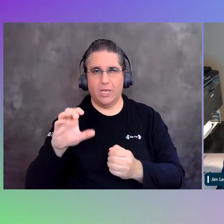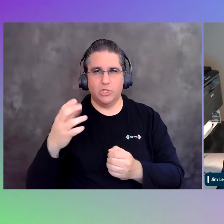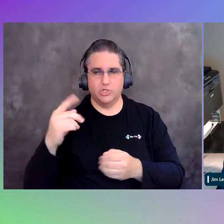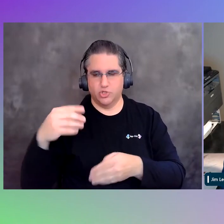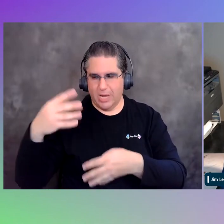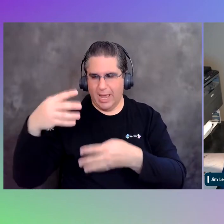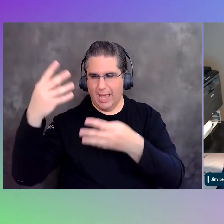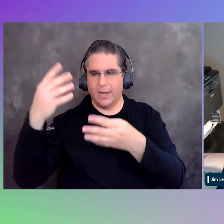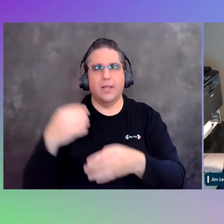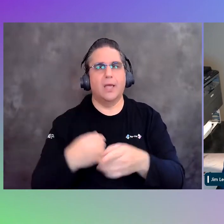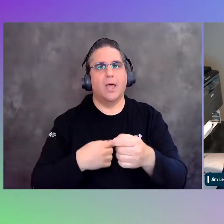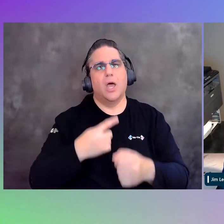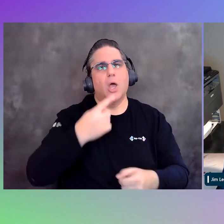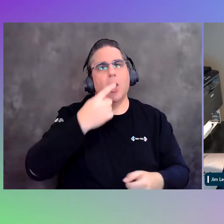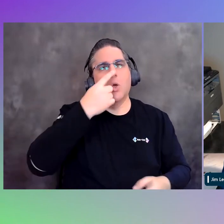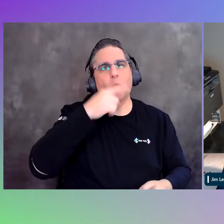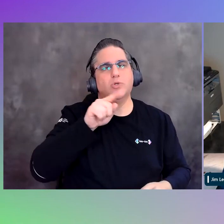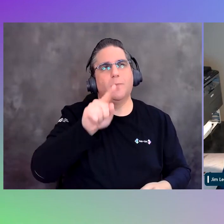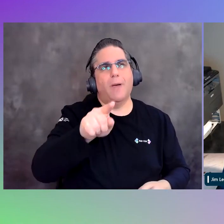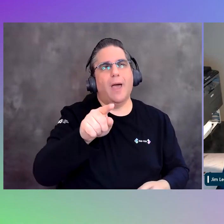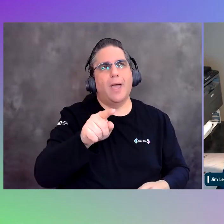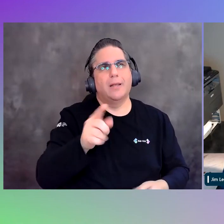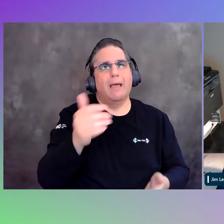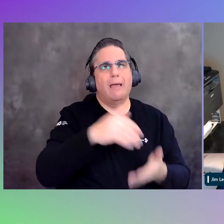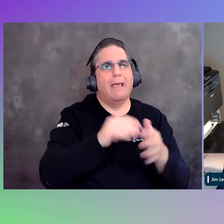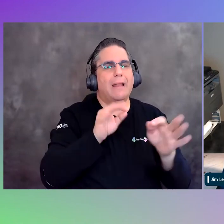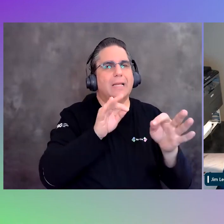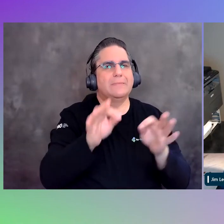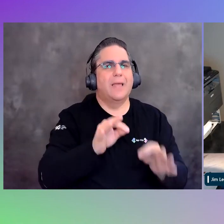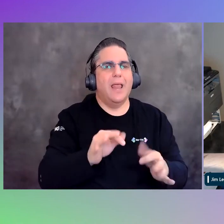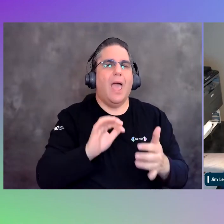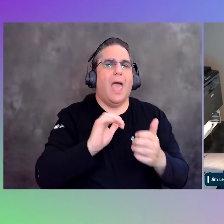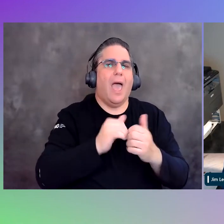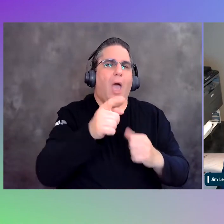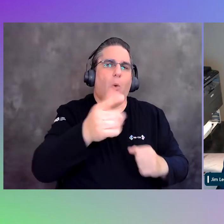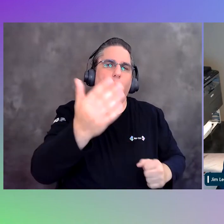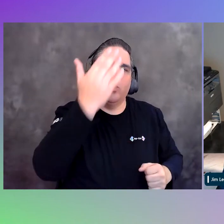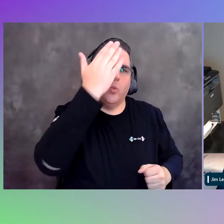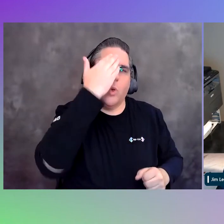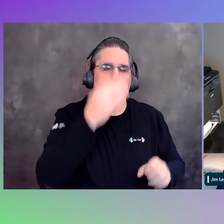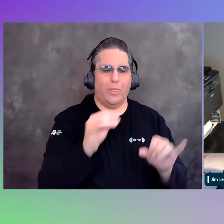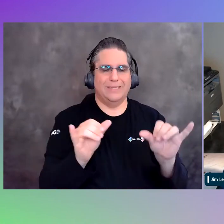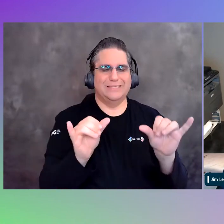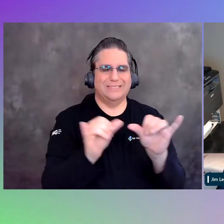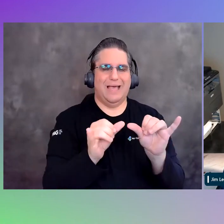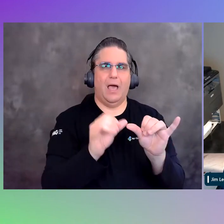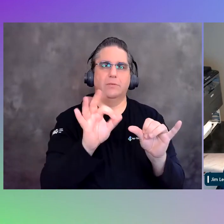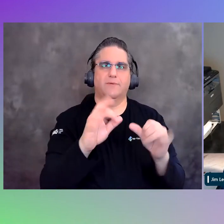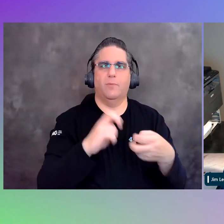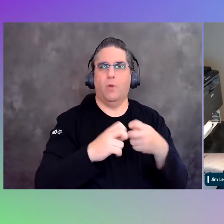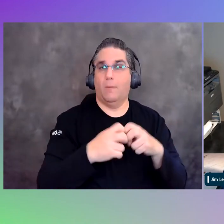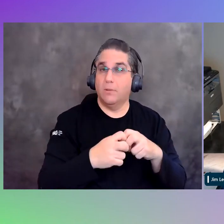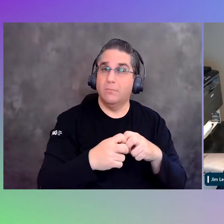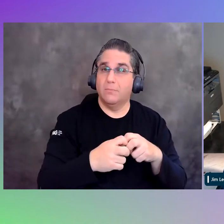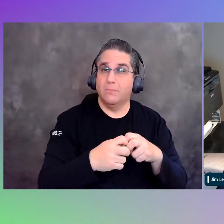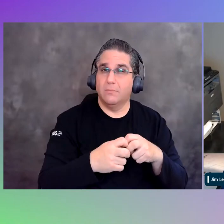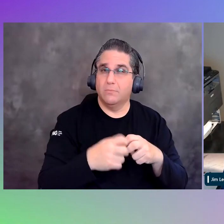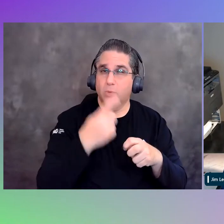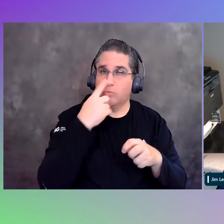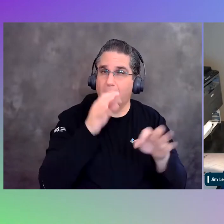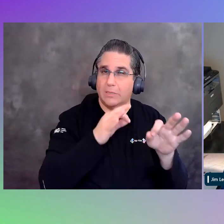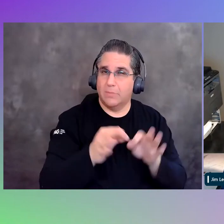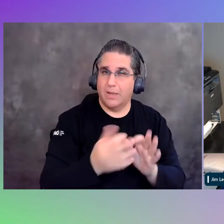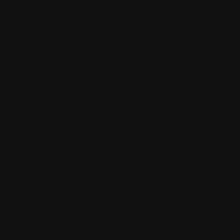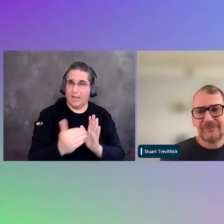Would you be willing to touch again on how do you know the size of the problem? Could you just cover that again real quick